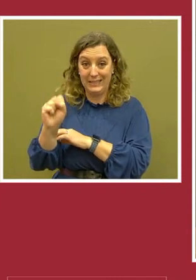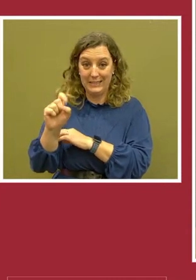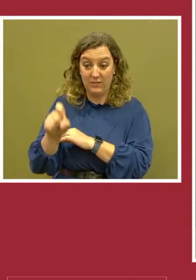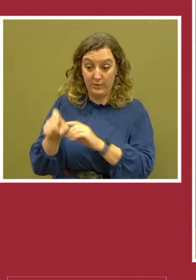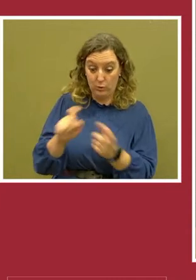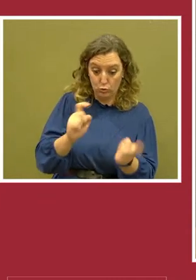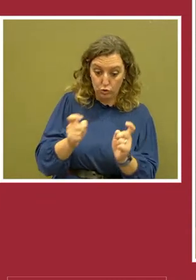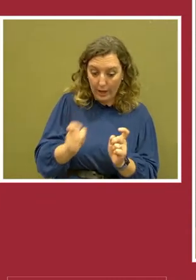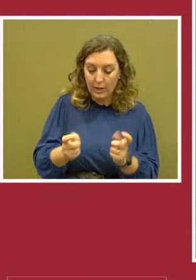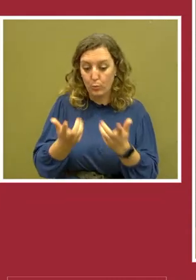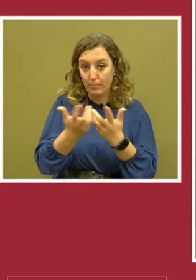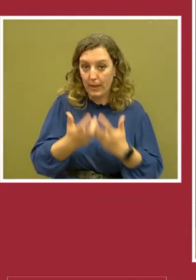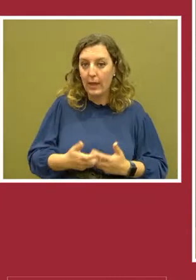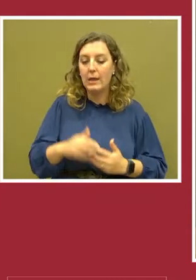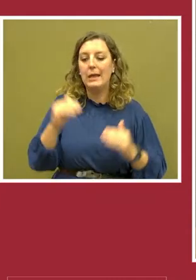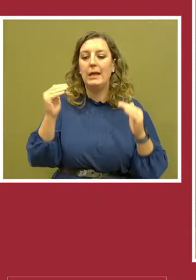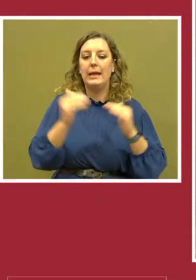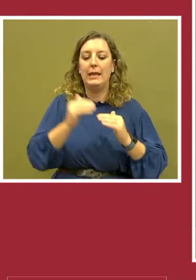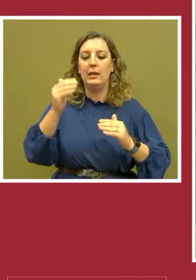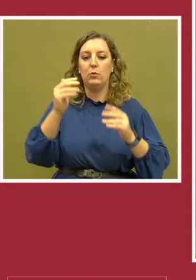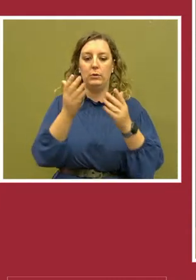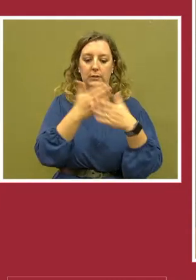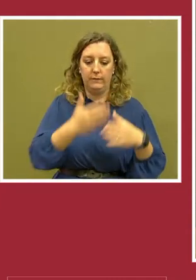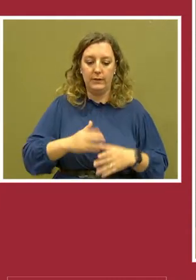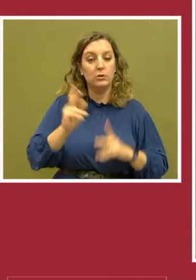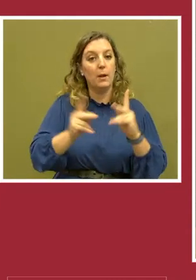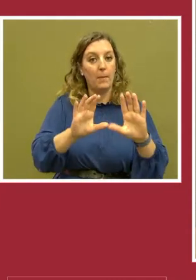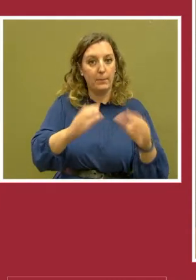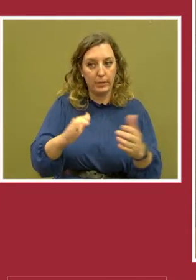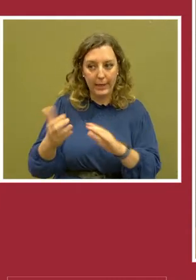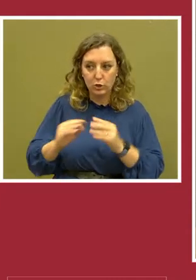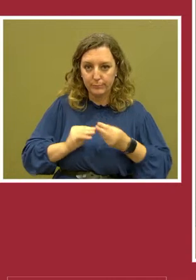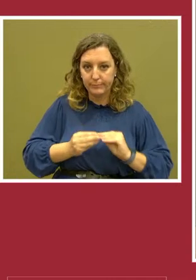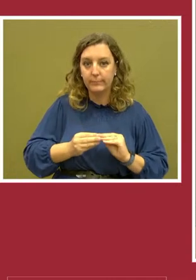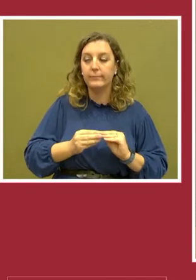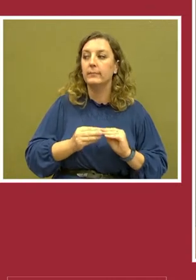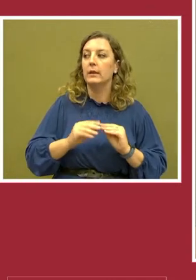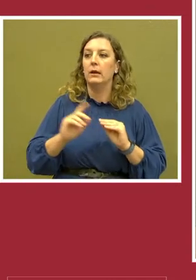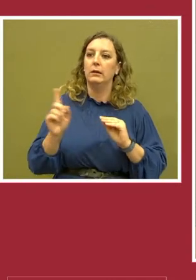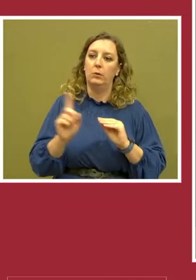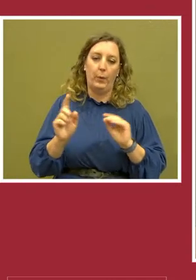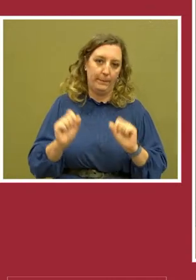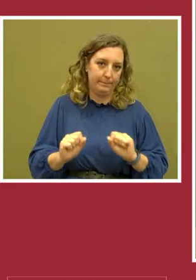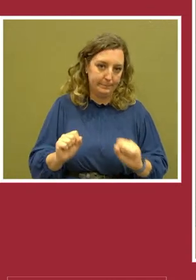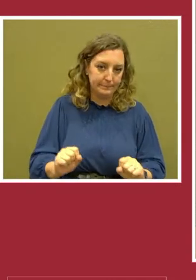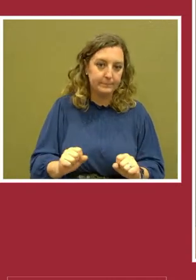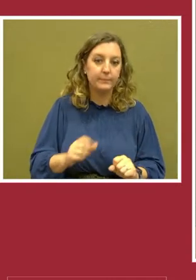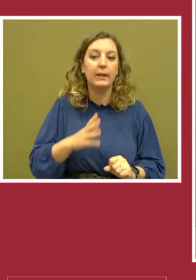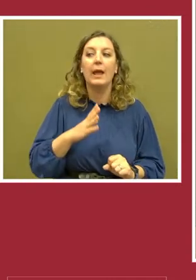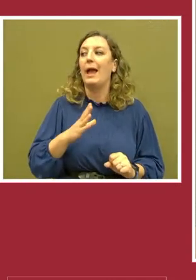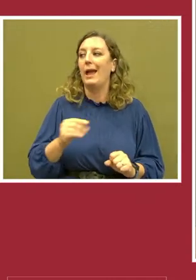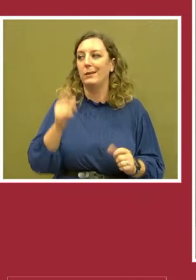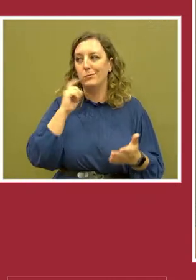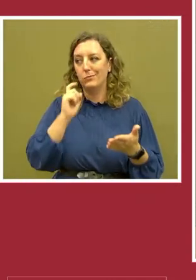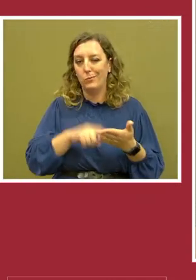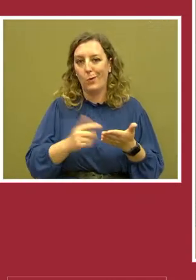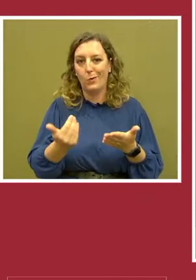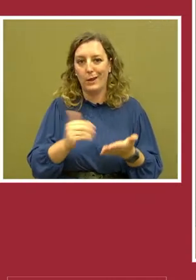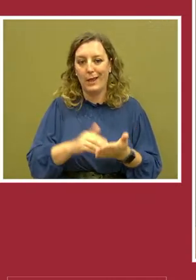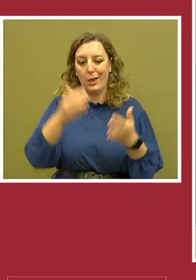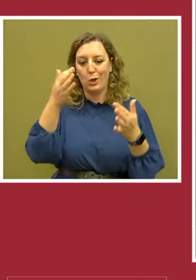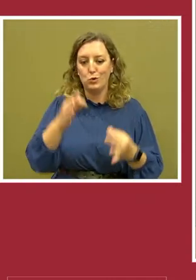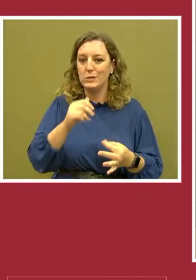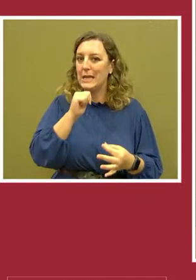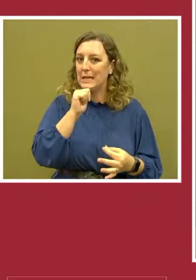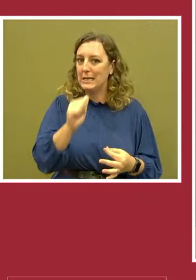boundaries. We wanted to have equal division of population where practical. And just to note again, we chose